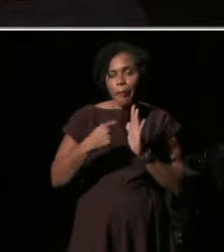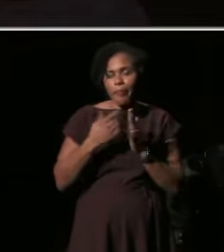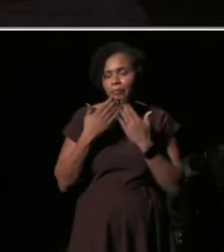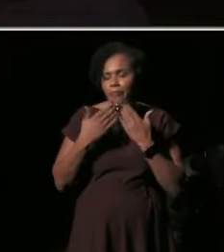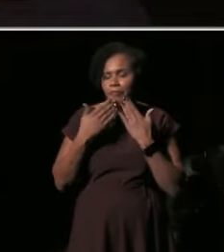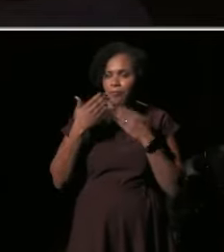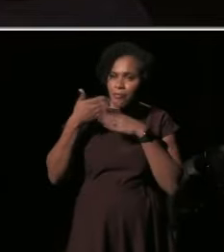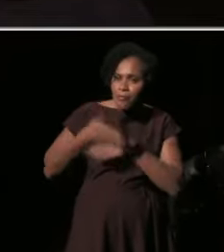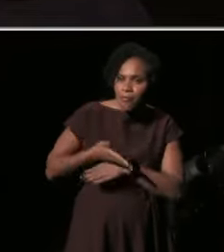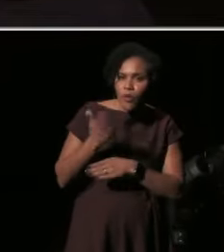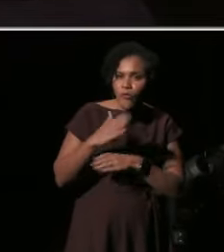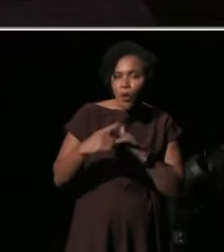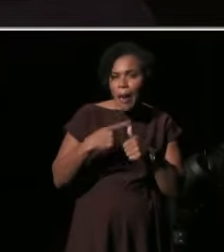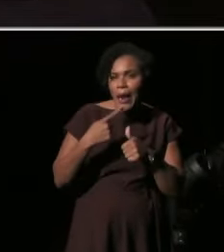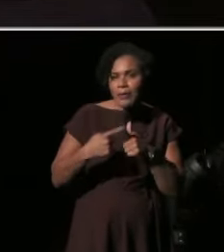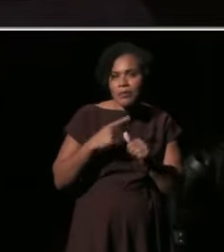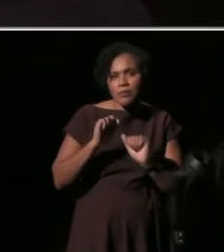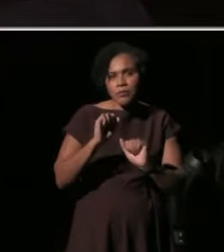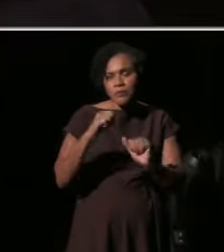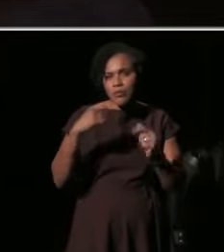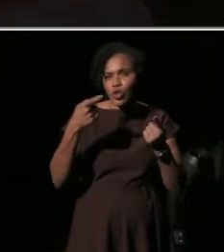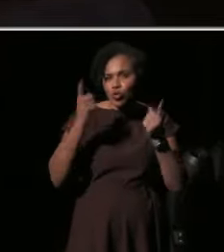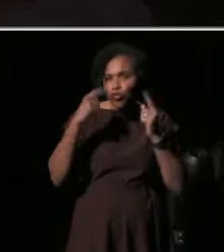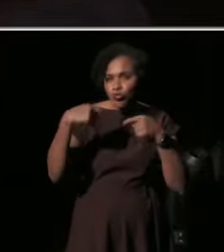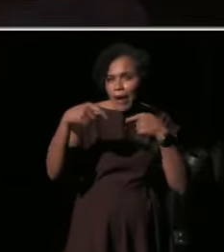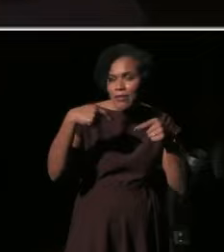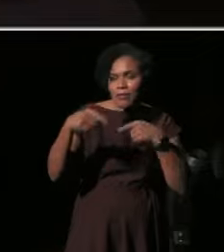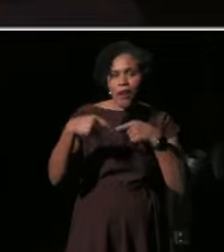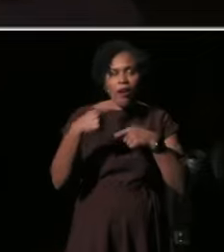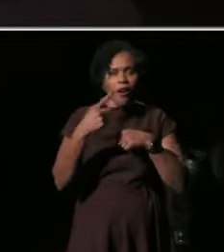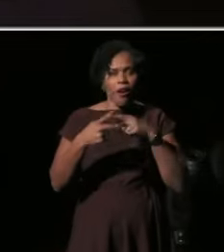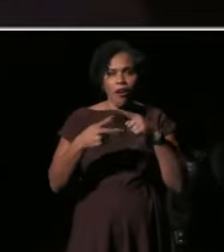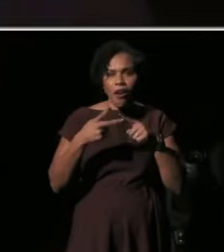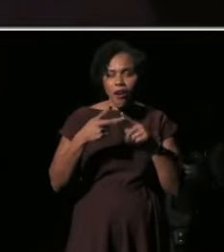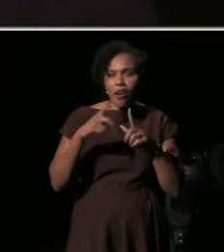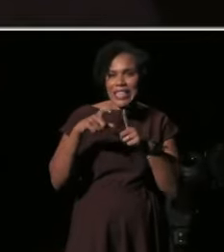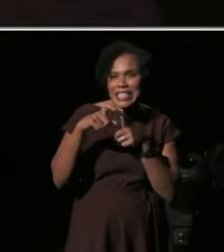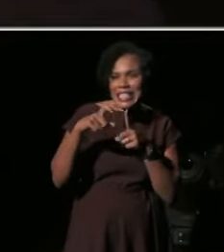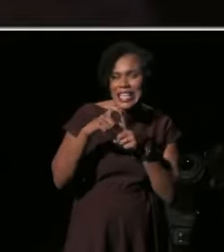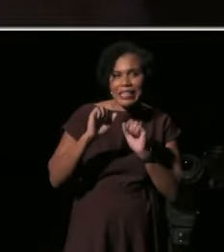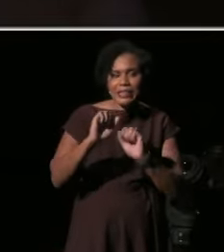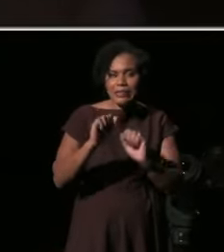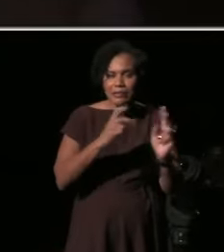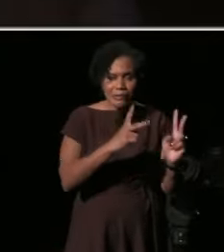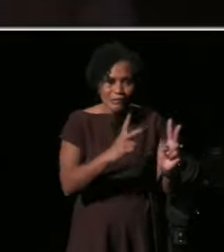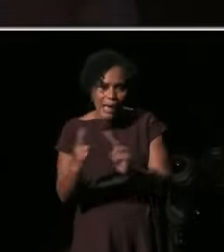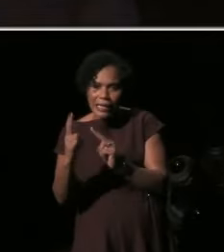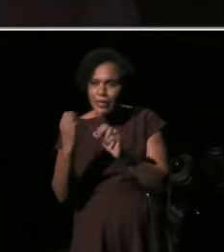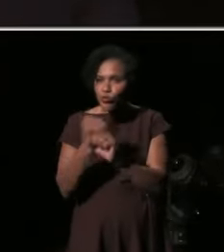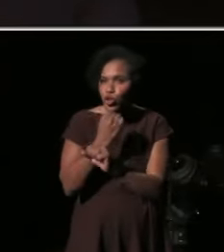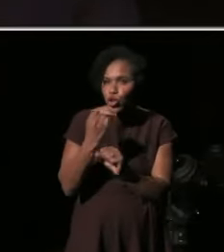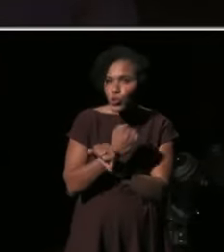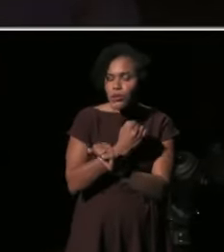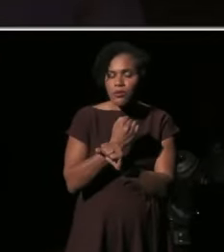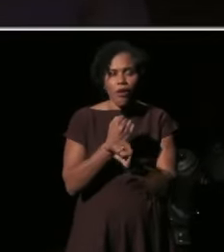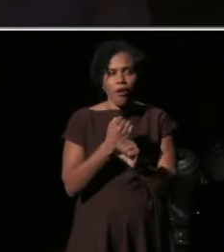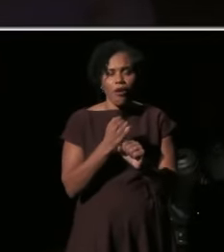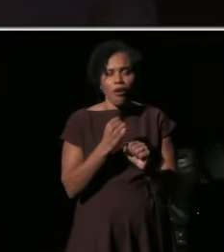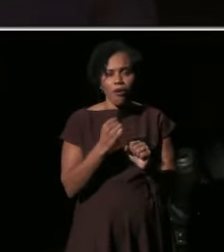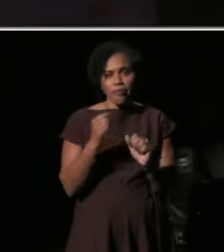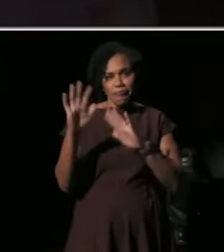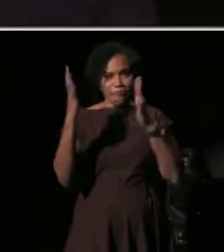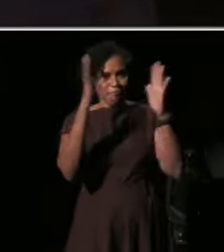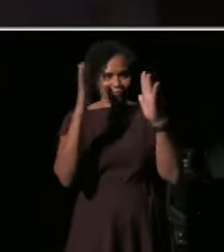work of Alison, the director, and also Denise, our edit producer, who